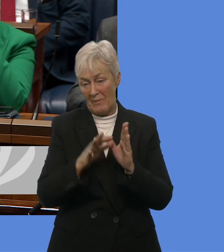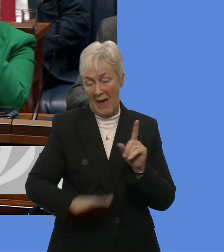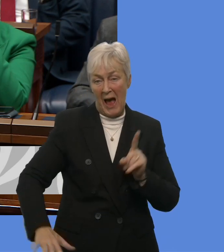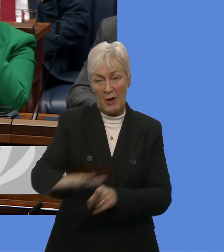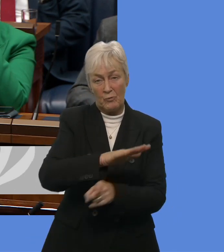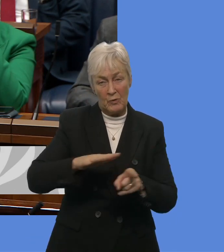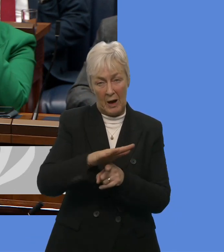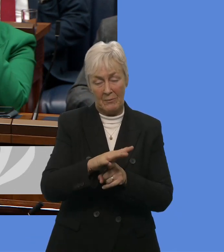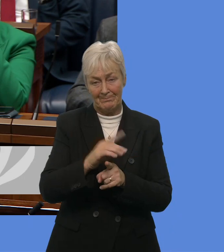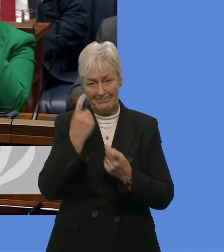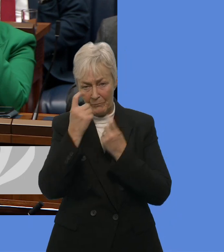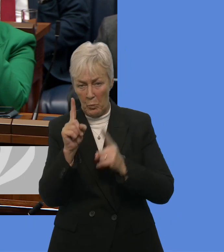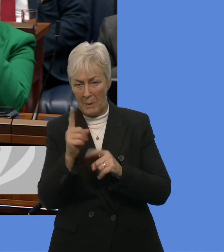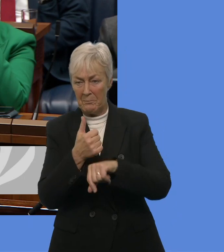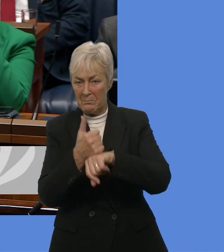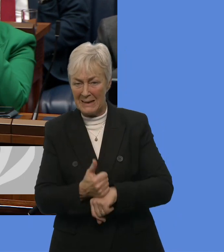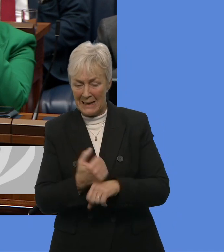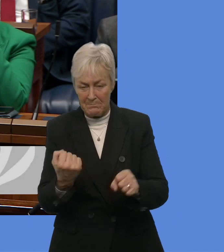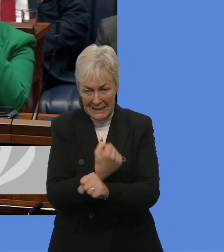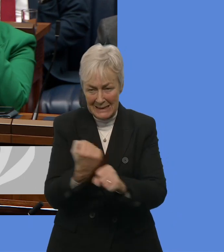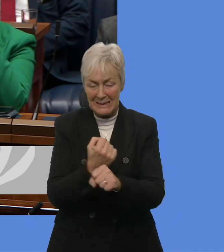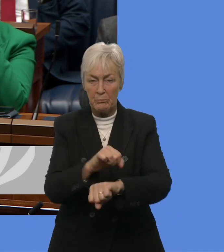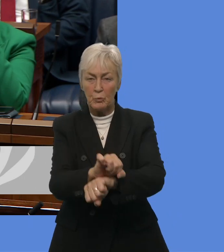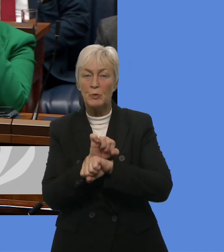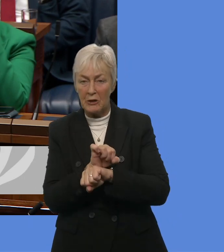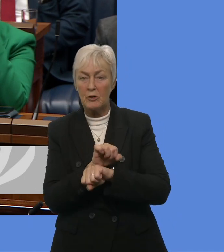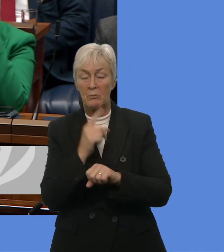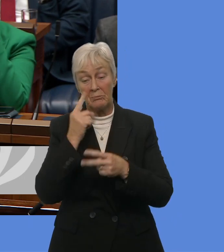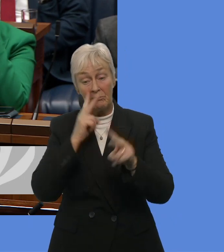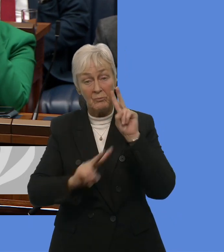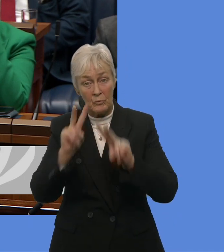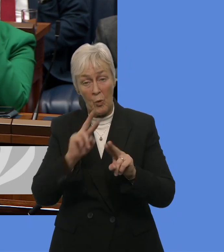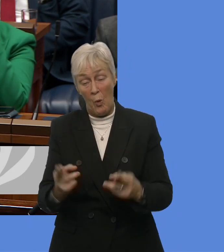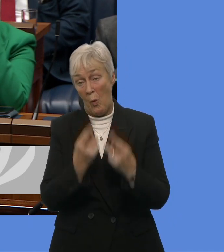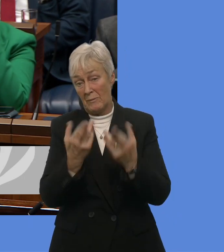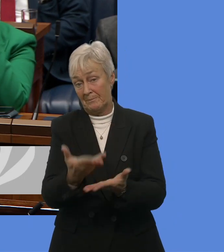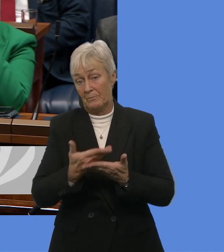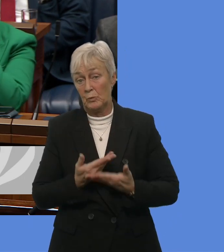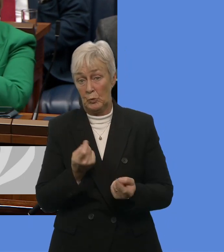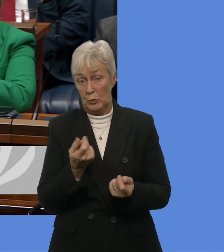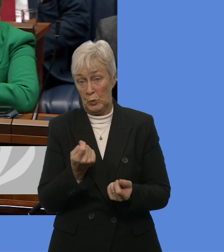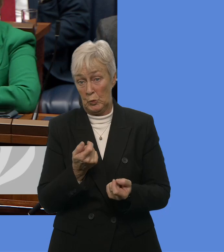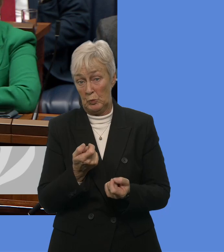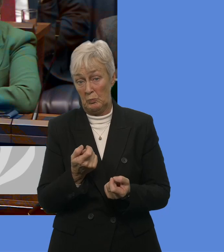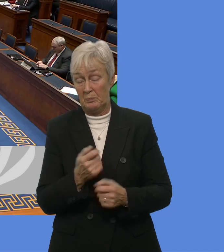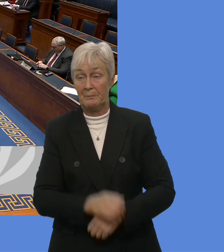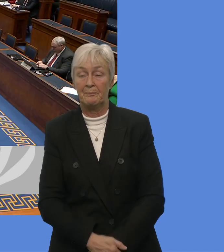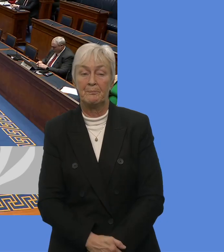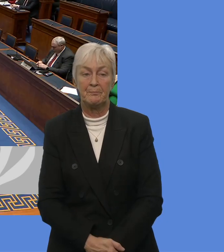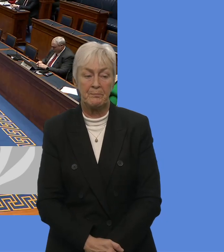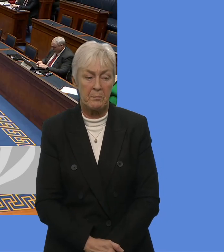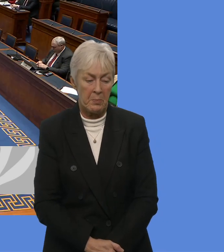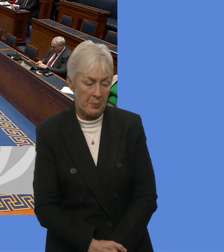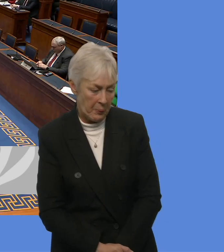in terms of basic maintenance and protection. So they will be looking at that and we hope to get that very, very shortly, I would suspect in the next number of weeks. Paul Fruit.